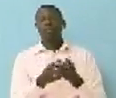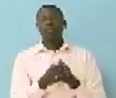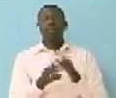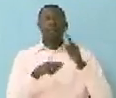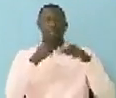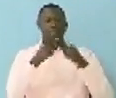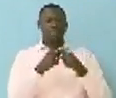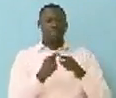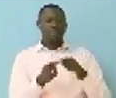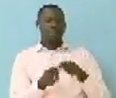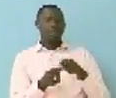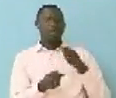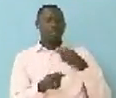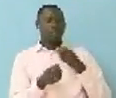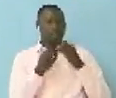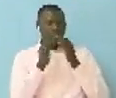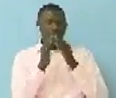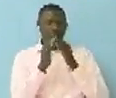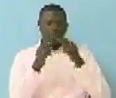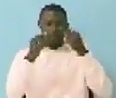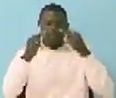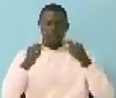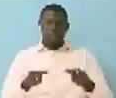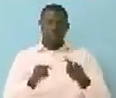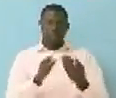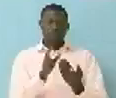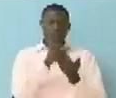after Bunja narrated his statement before the panel,